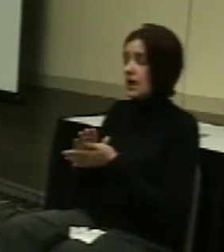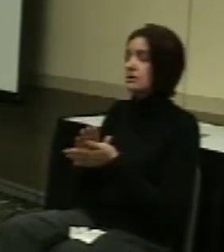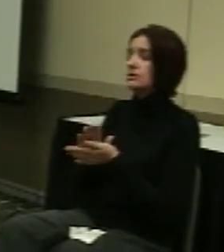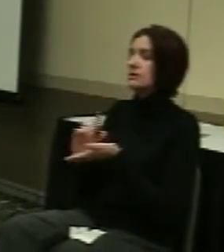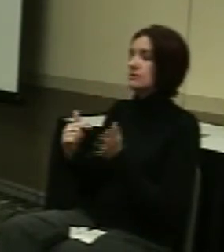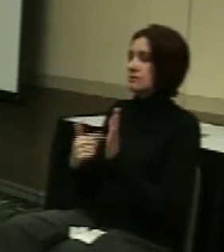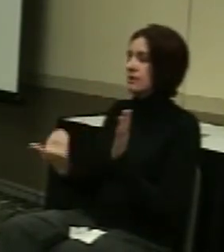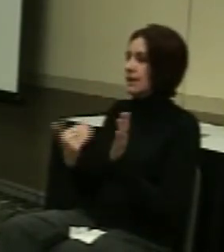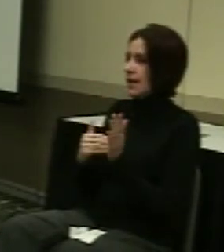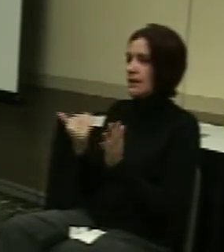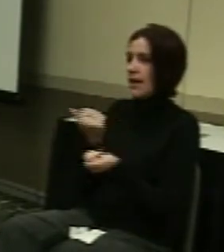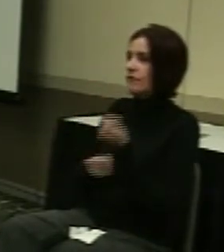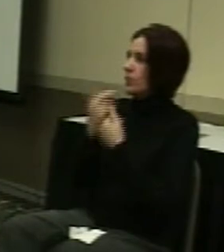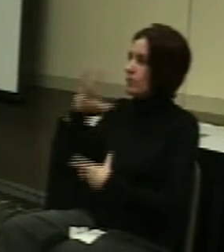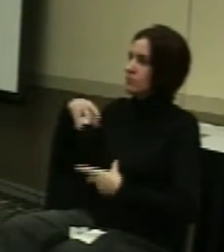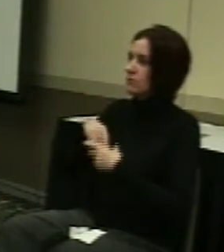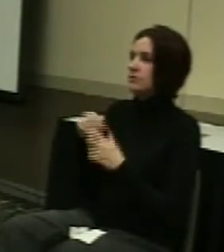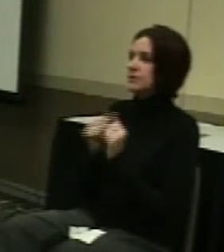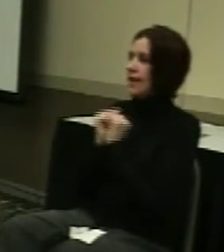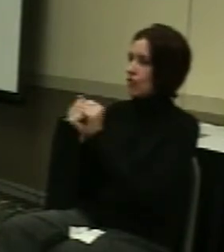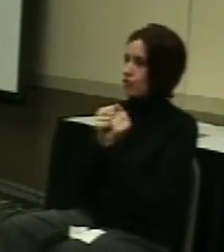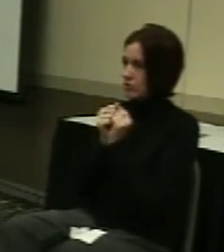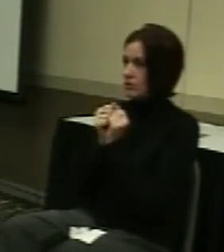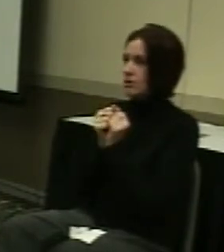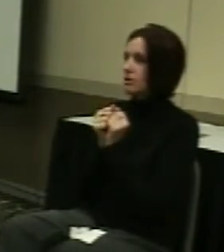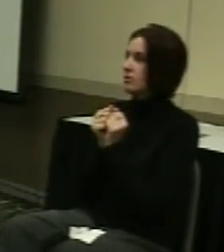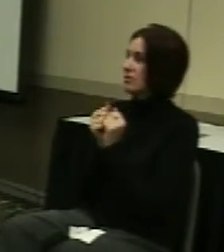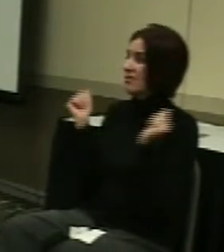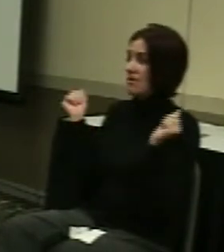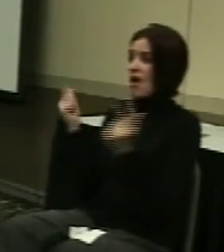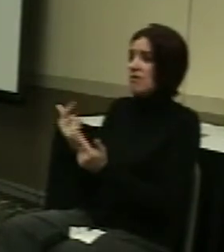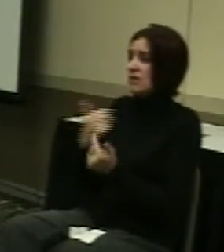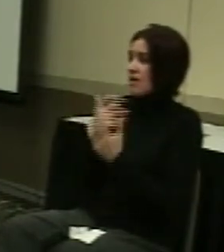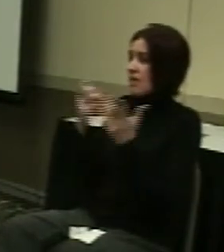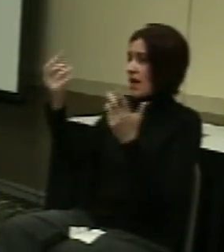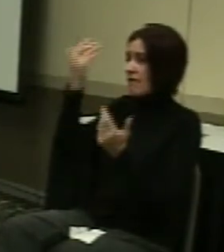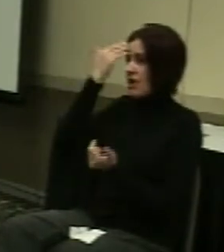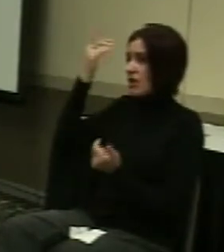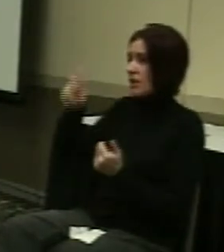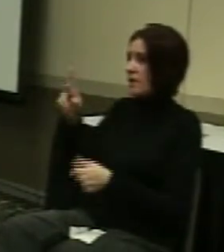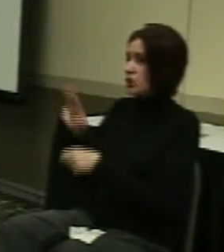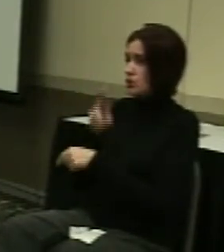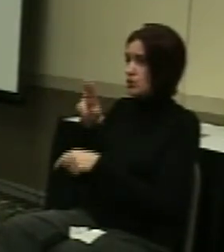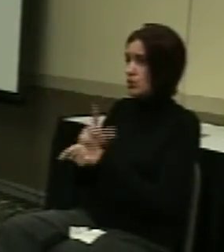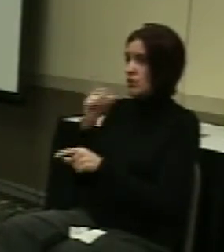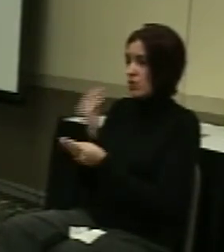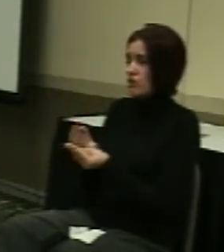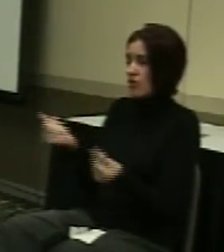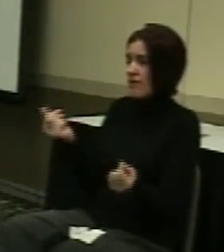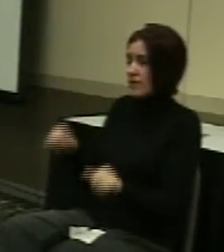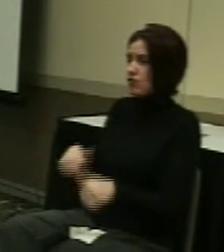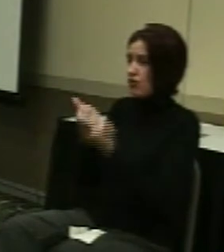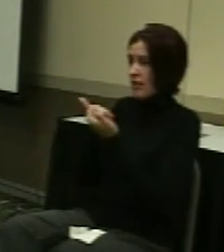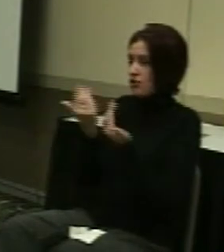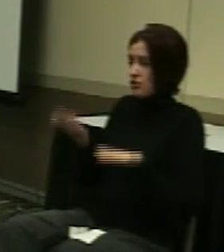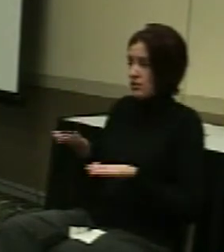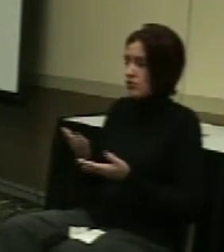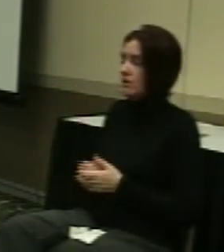all in this together and that we all have a great deal of knowledge that we must put to use to solve the challenges that we have. We